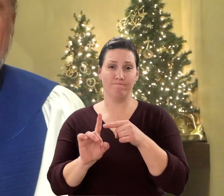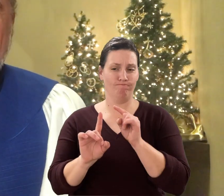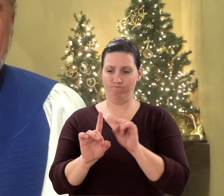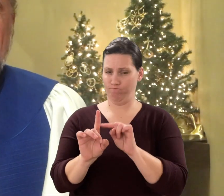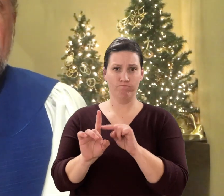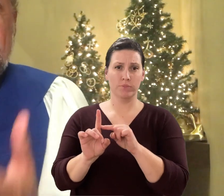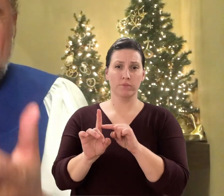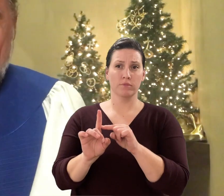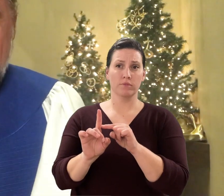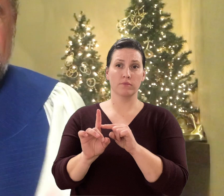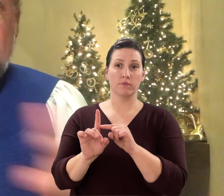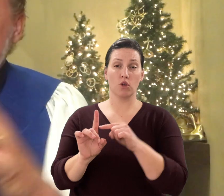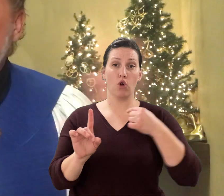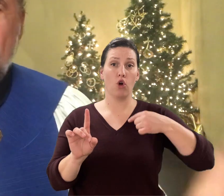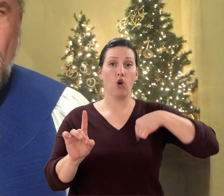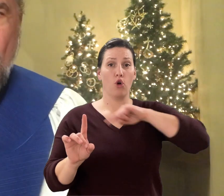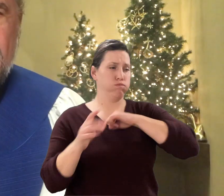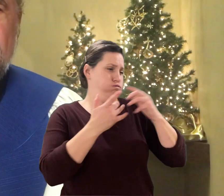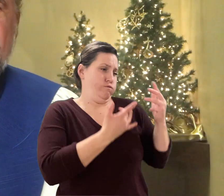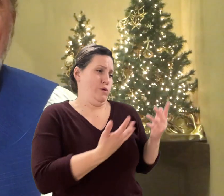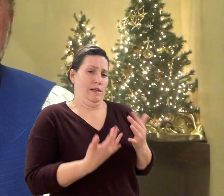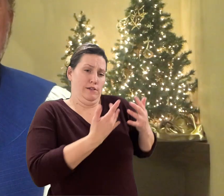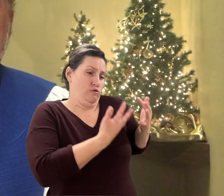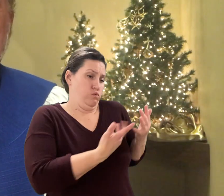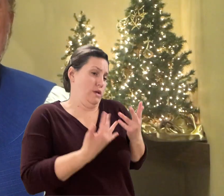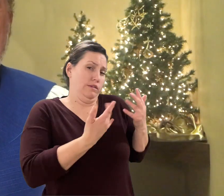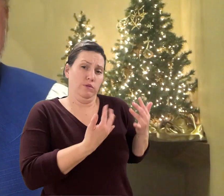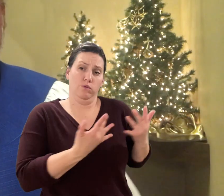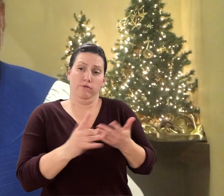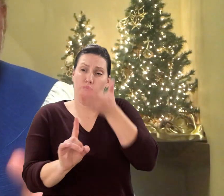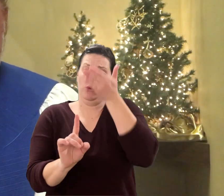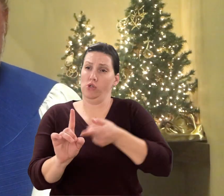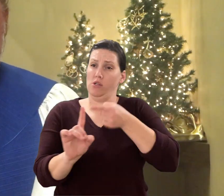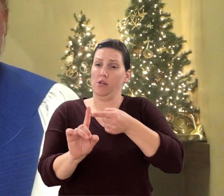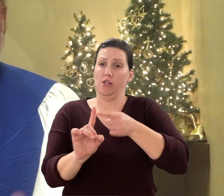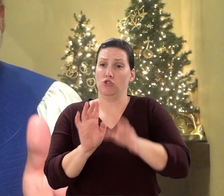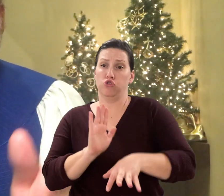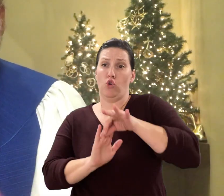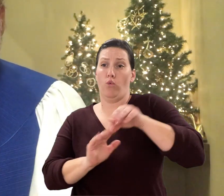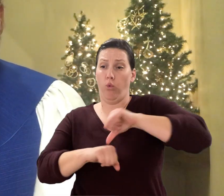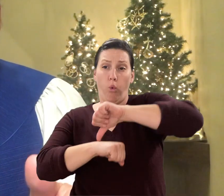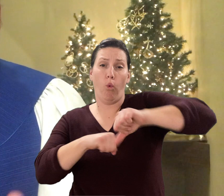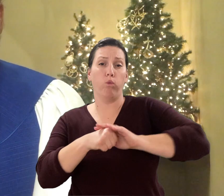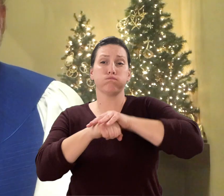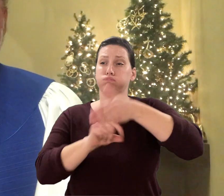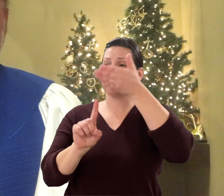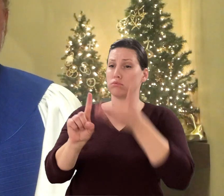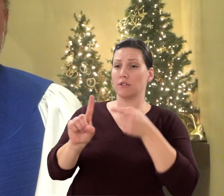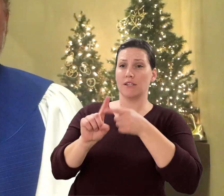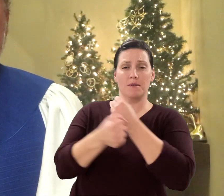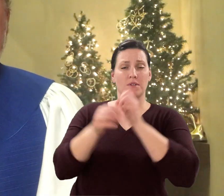one. He is the Christ. He's that long-awaited Messiah. He is the chosen one, the anointed